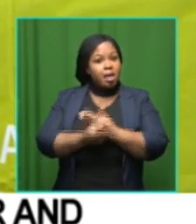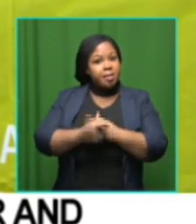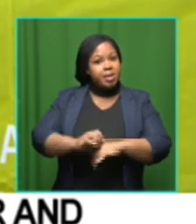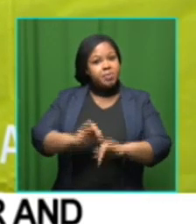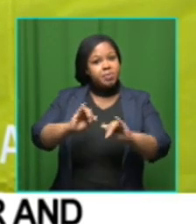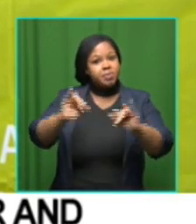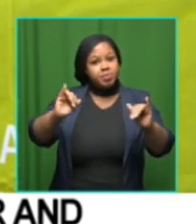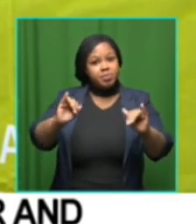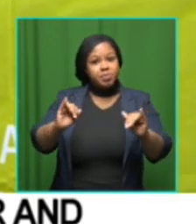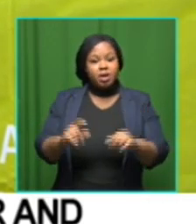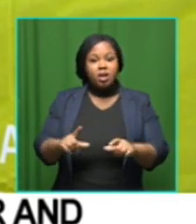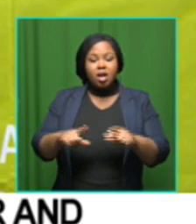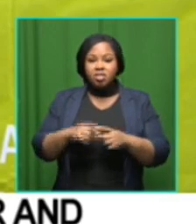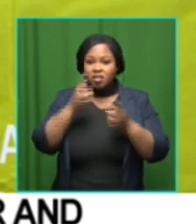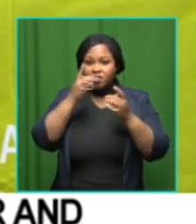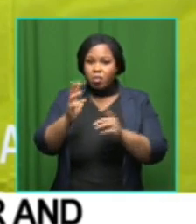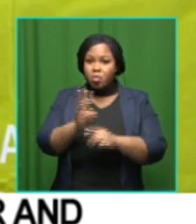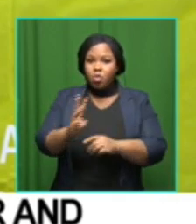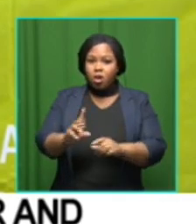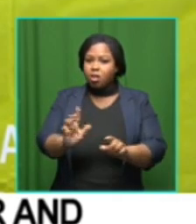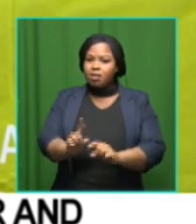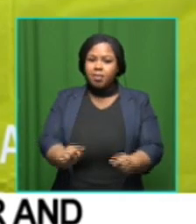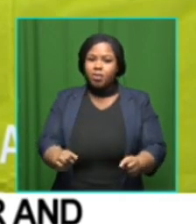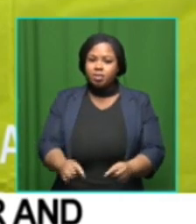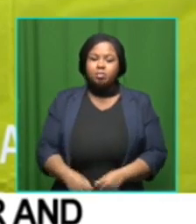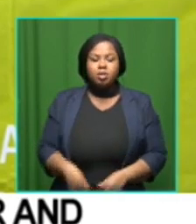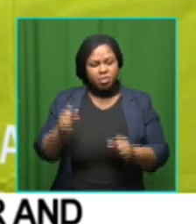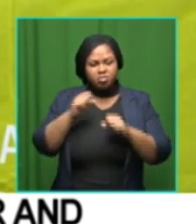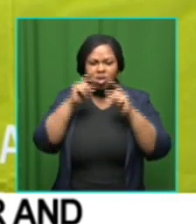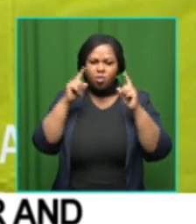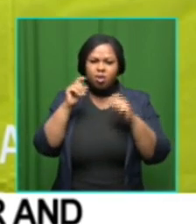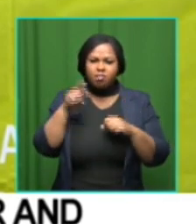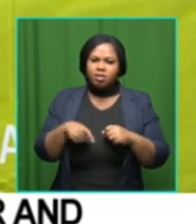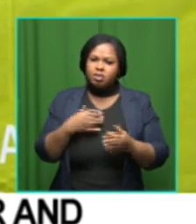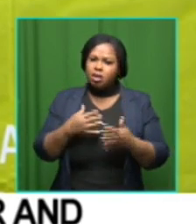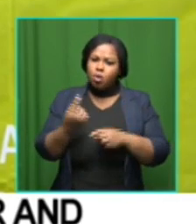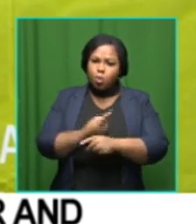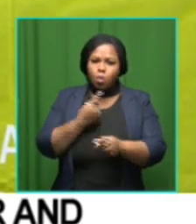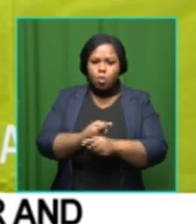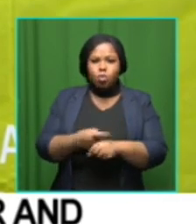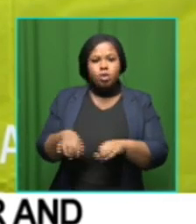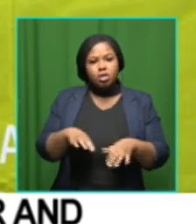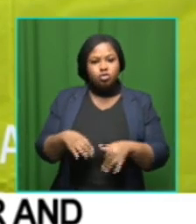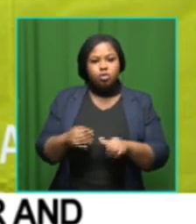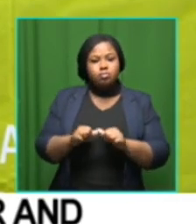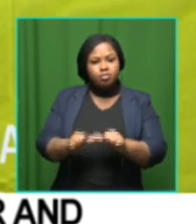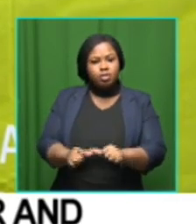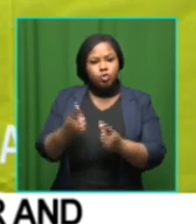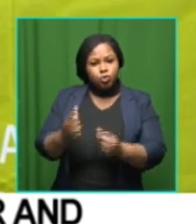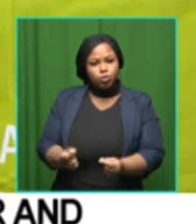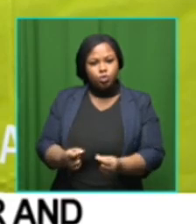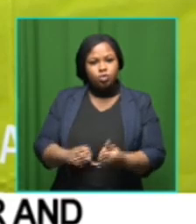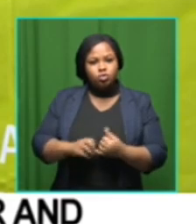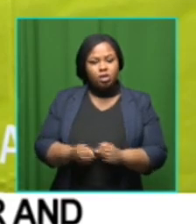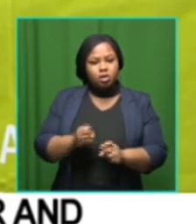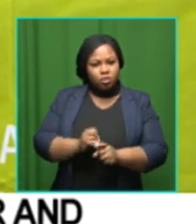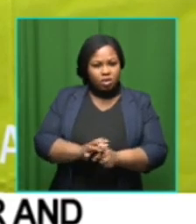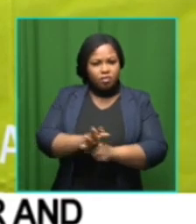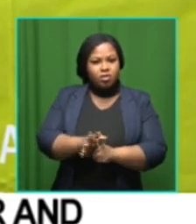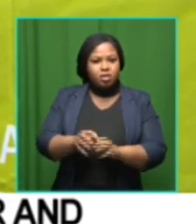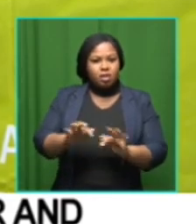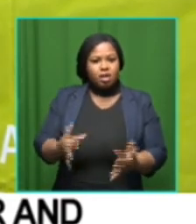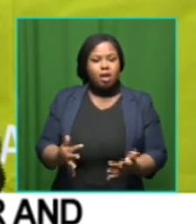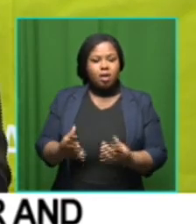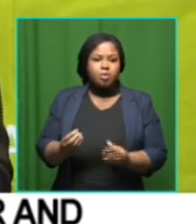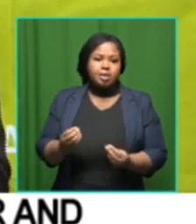must always be having our foot on the pedal, be aware that all the time there must be action, so that we must affect and influence the way